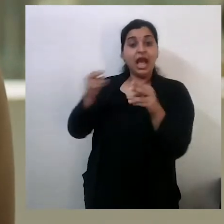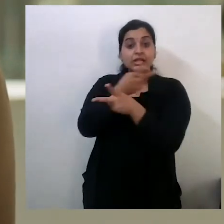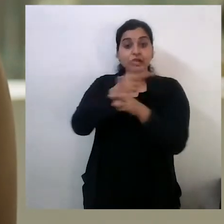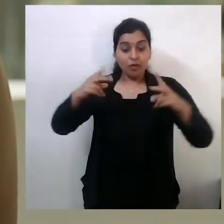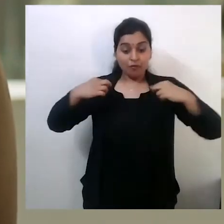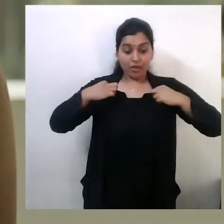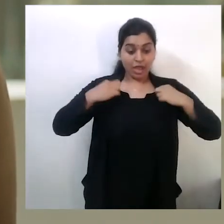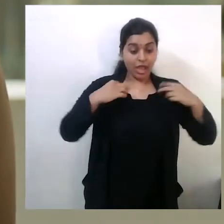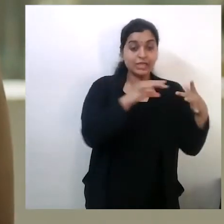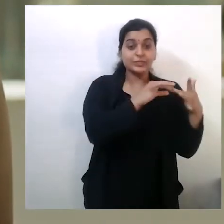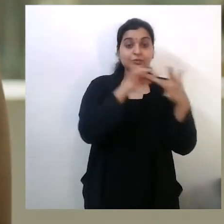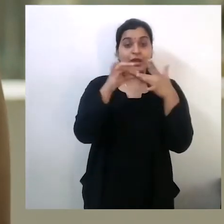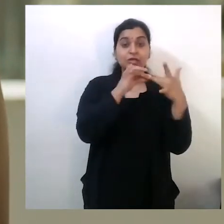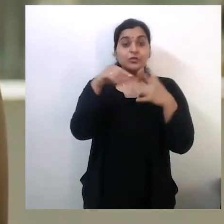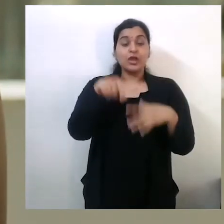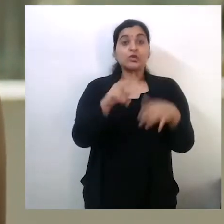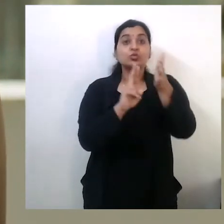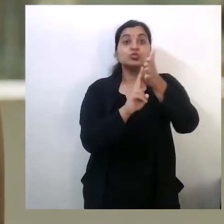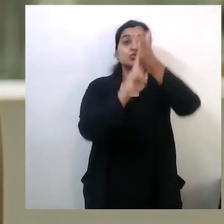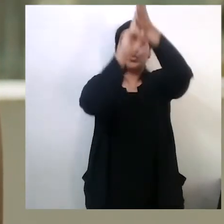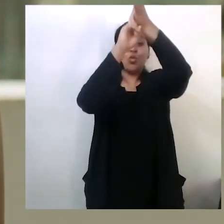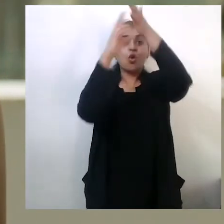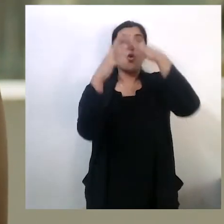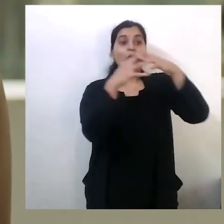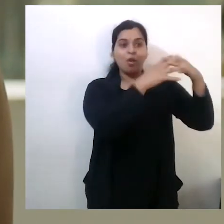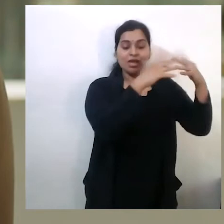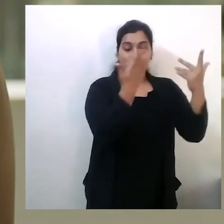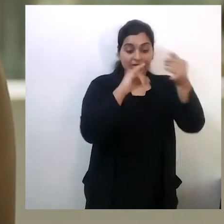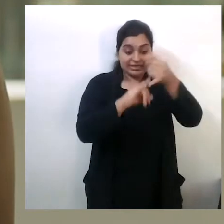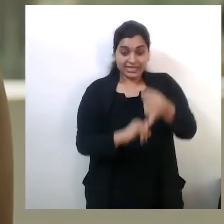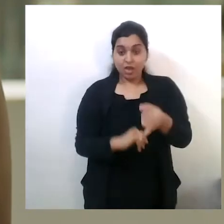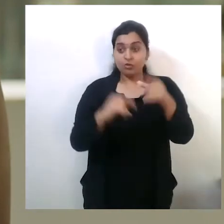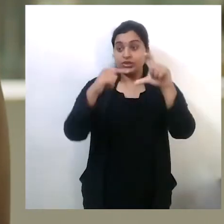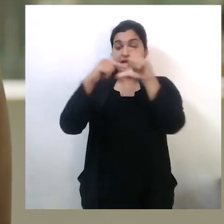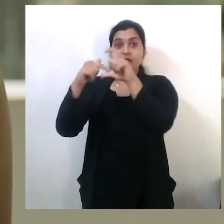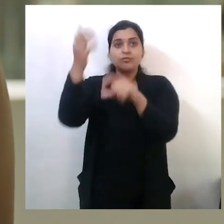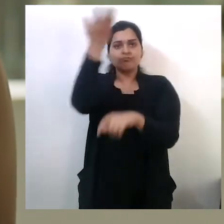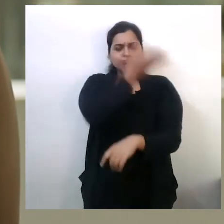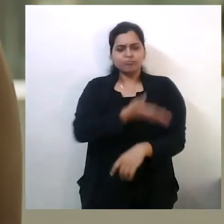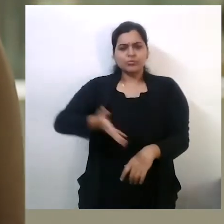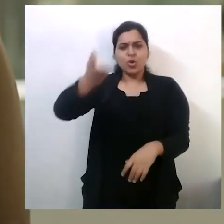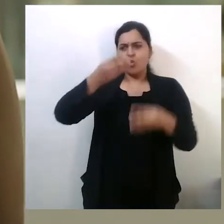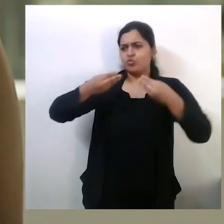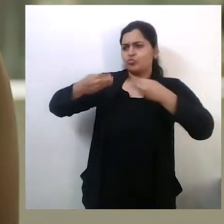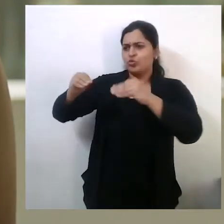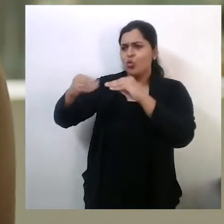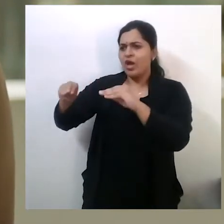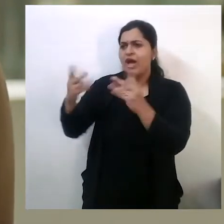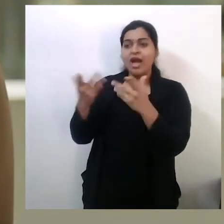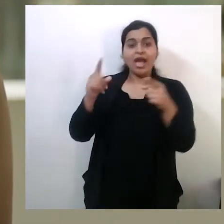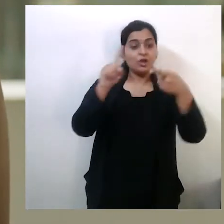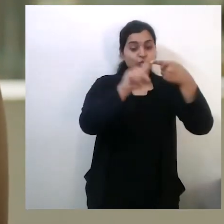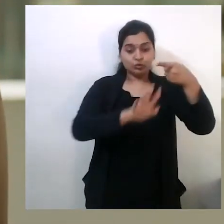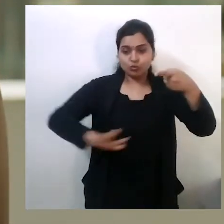were produced in the northwestern and southeastern part of India, formerly Coromandel Coast, for the European, Indonesian and